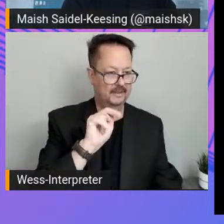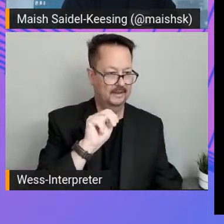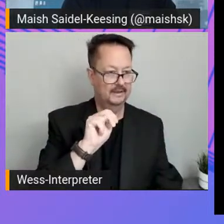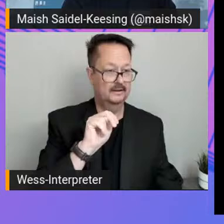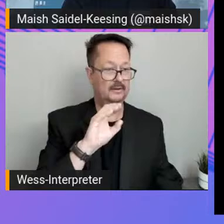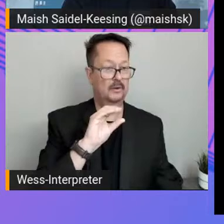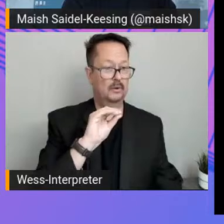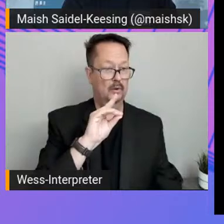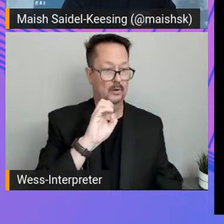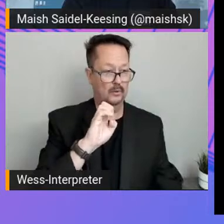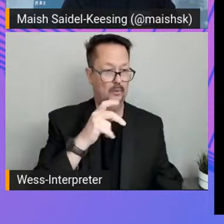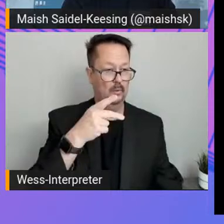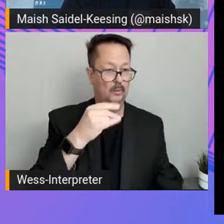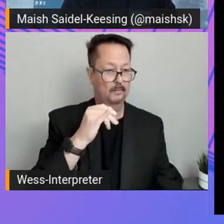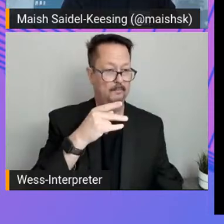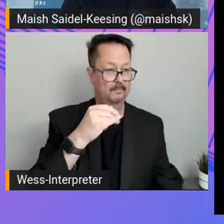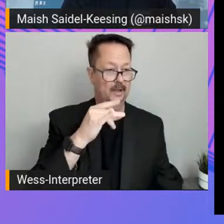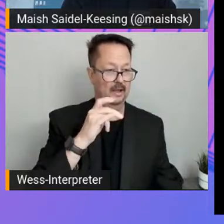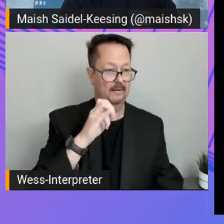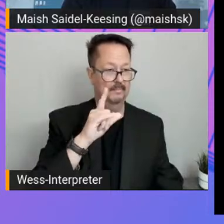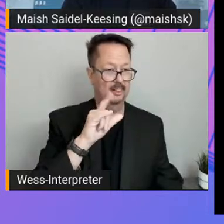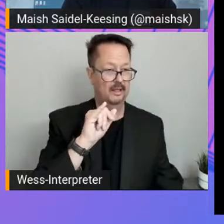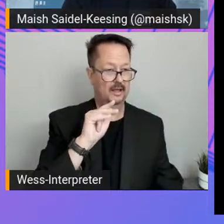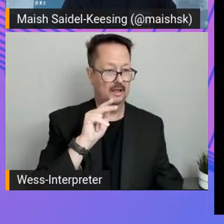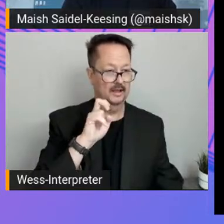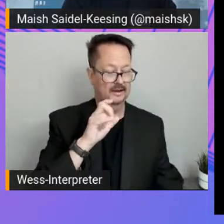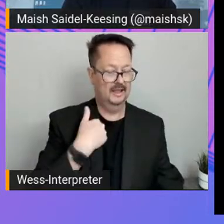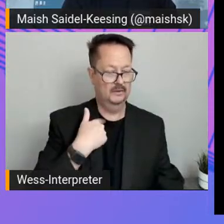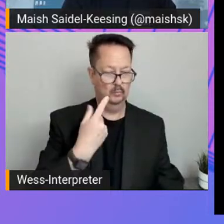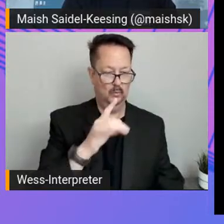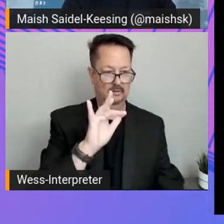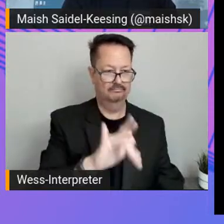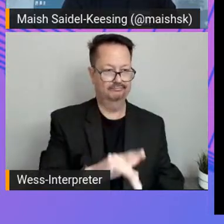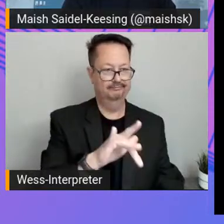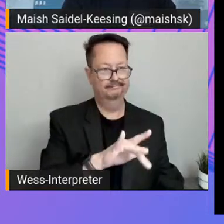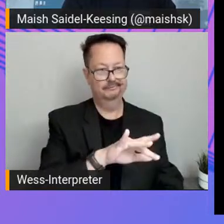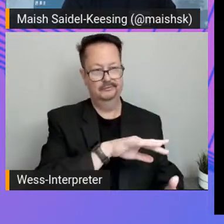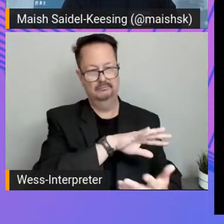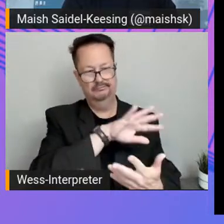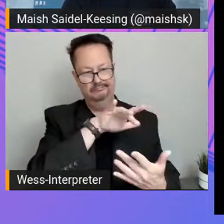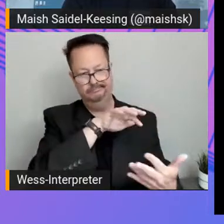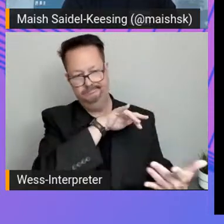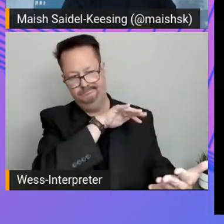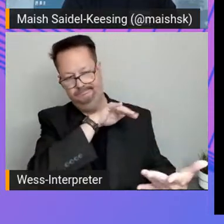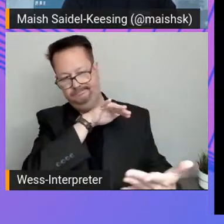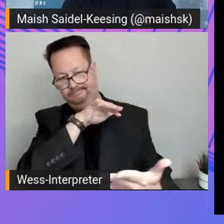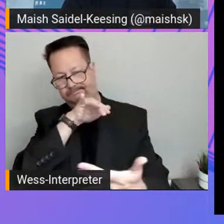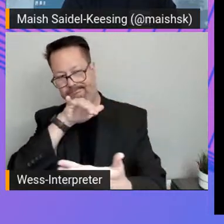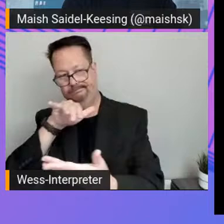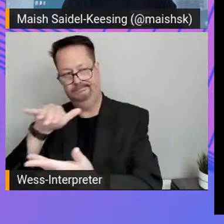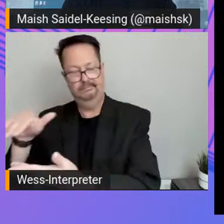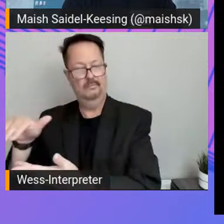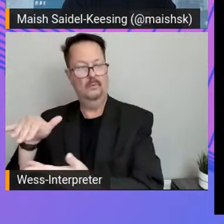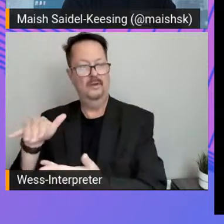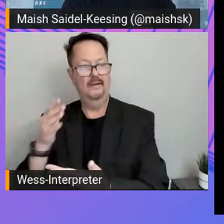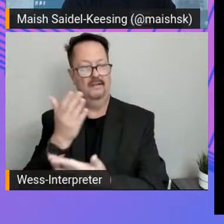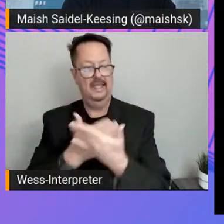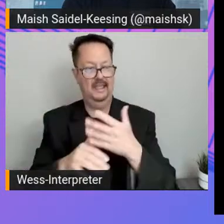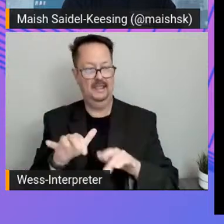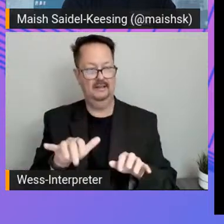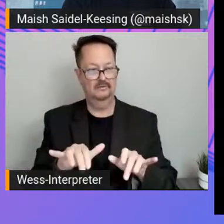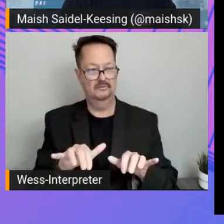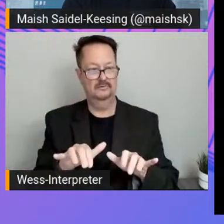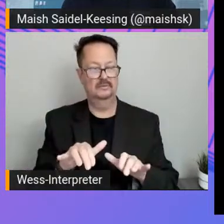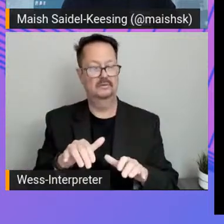has a single pipeline execution that spans all of those environments. And we have manual gates in Code